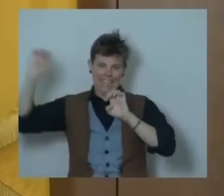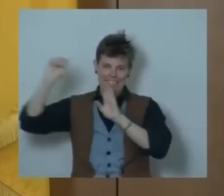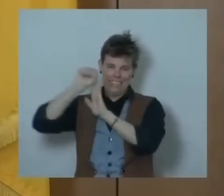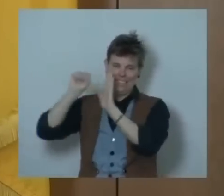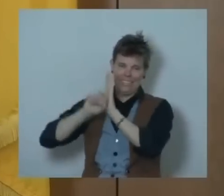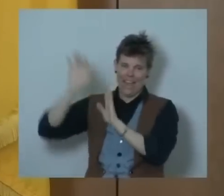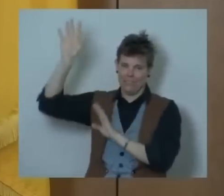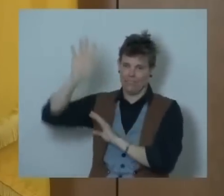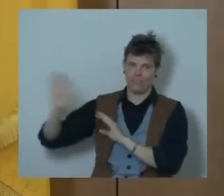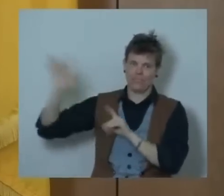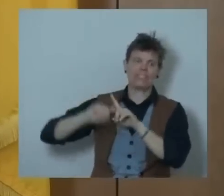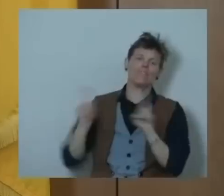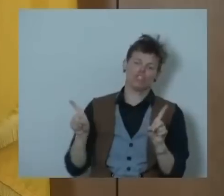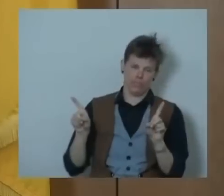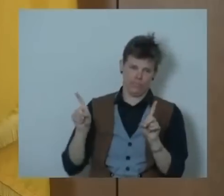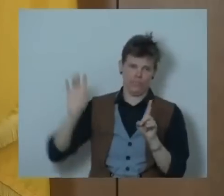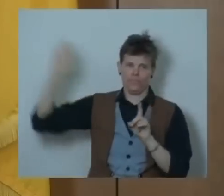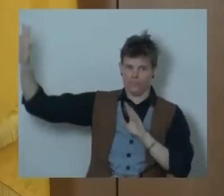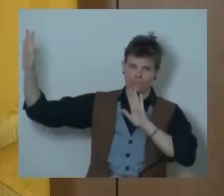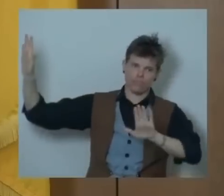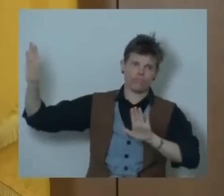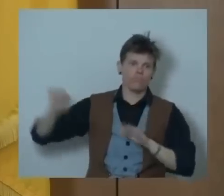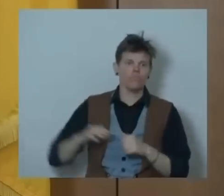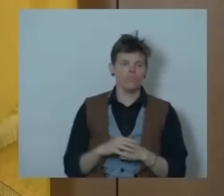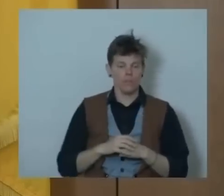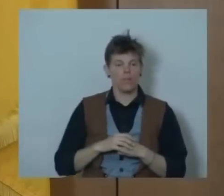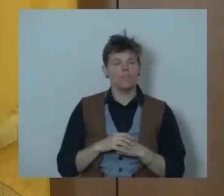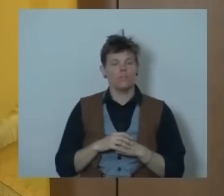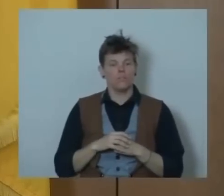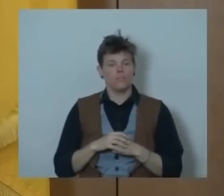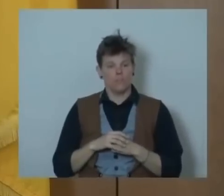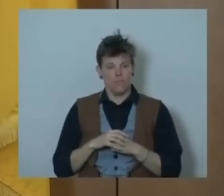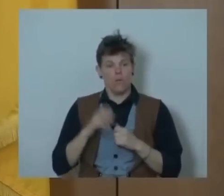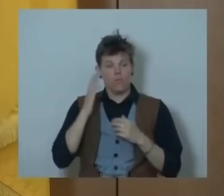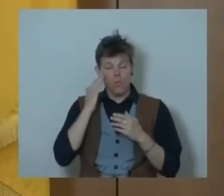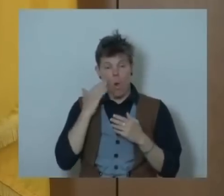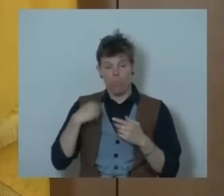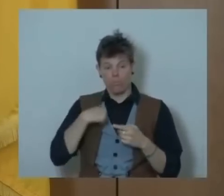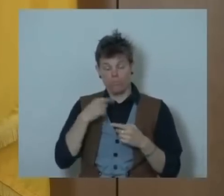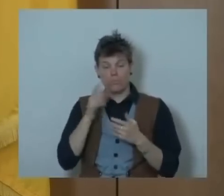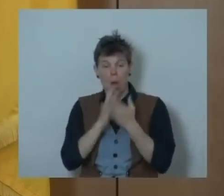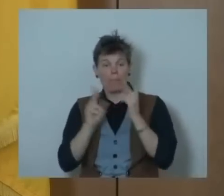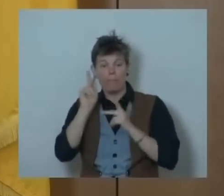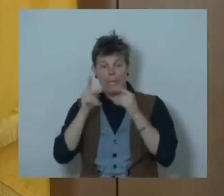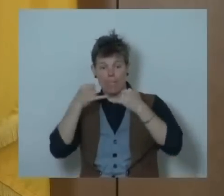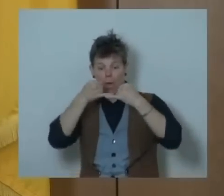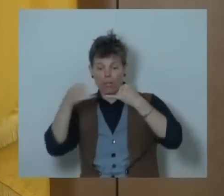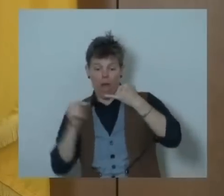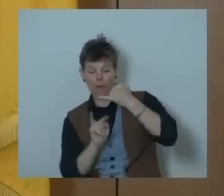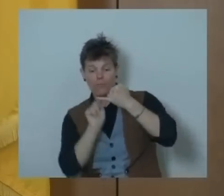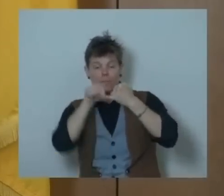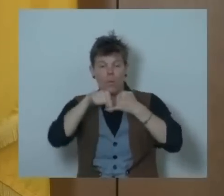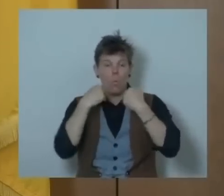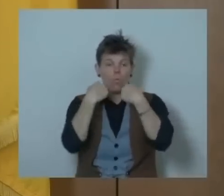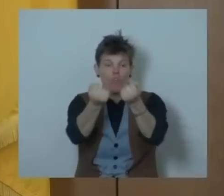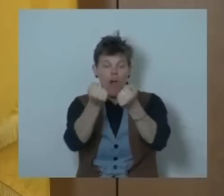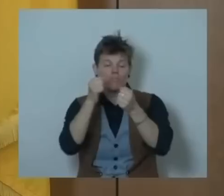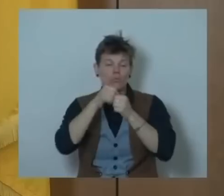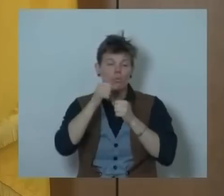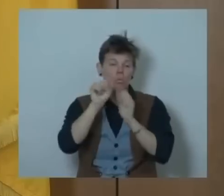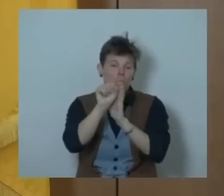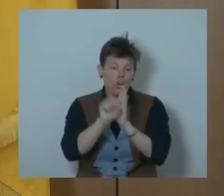people that cross their borders to work all of the time. So those easing restrictions by one state creates some